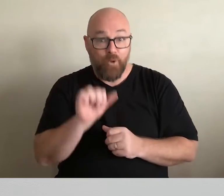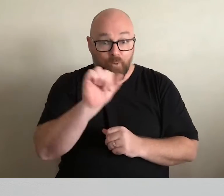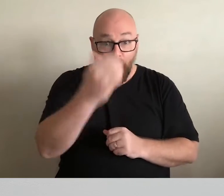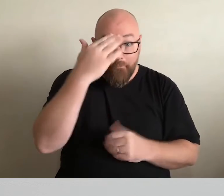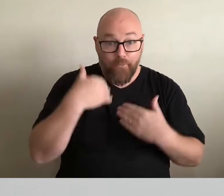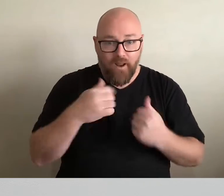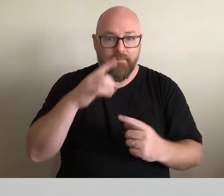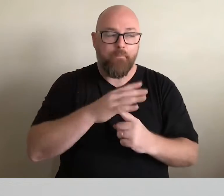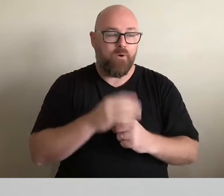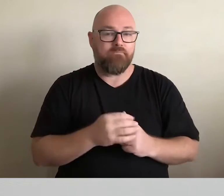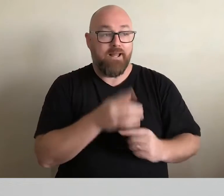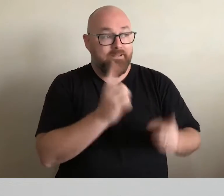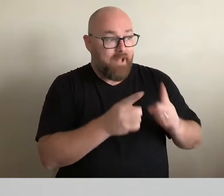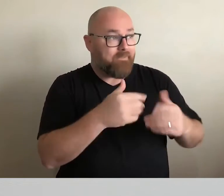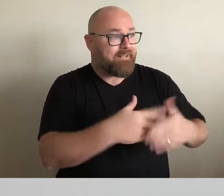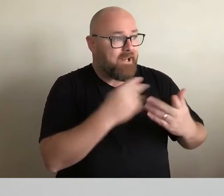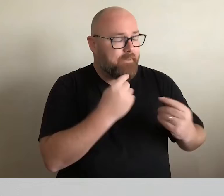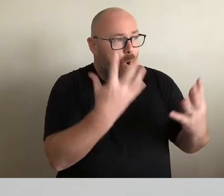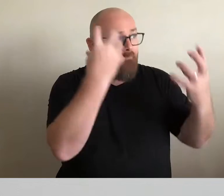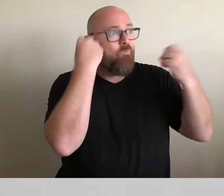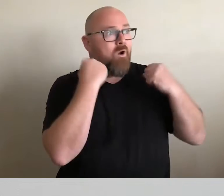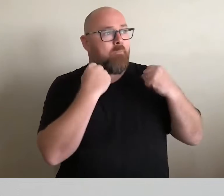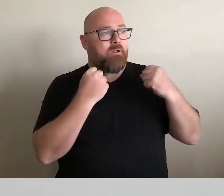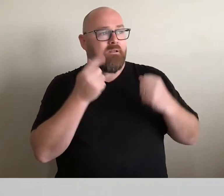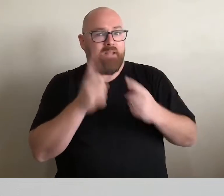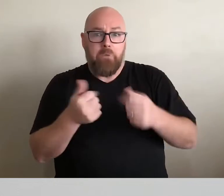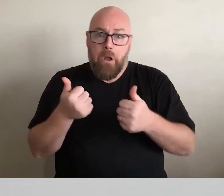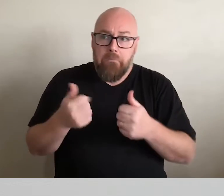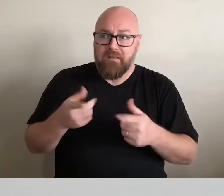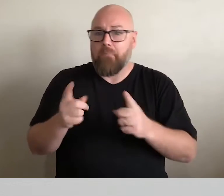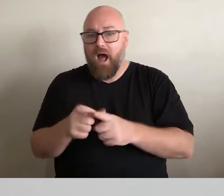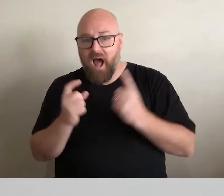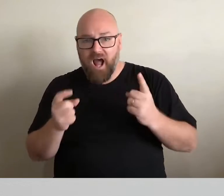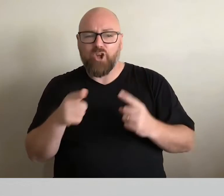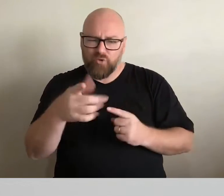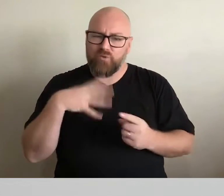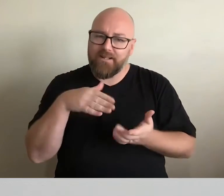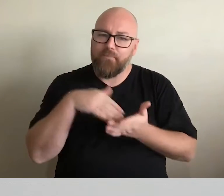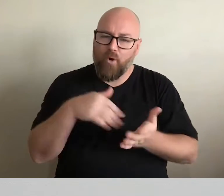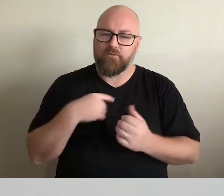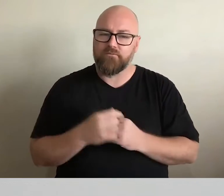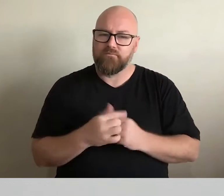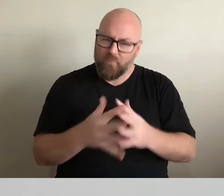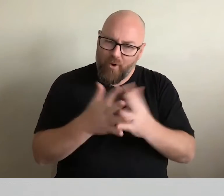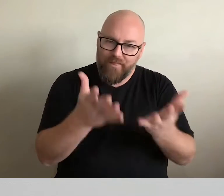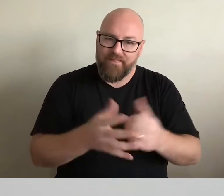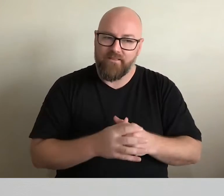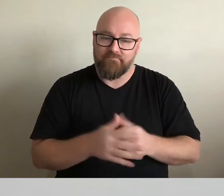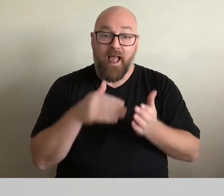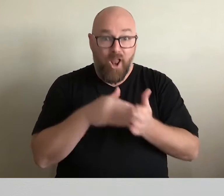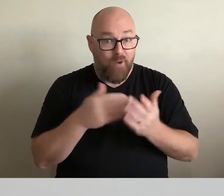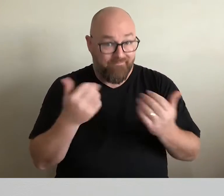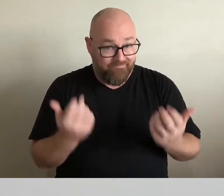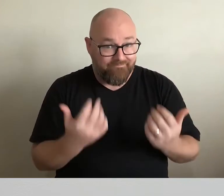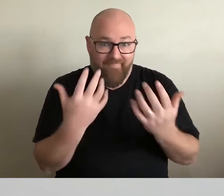days are daunting, some seem overwhelming, and you may require more support than other days. Please remember, help is available and